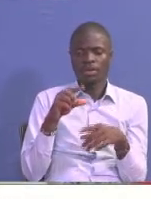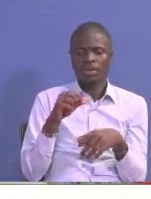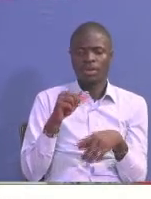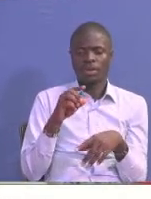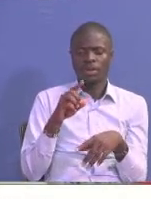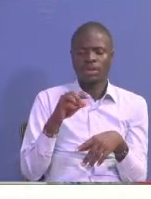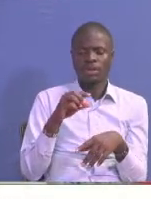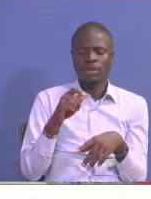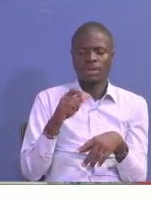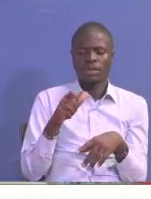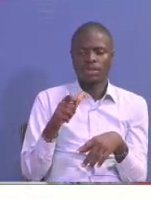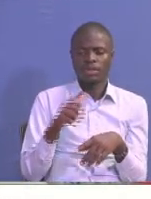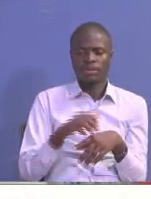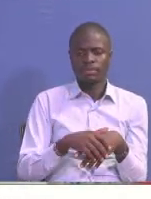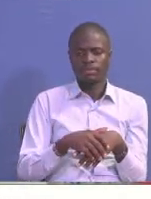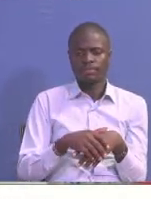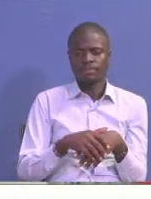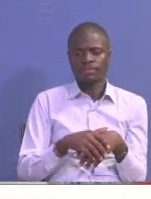these programs.